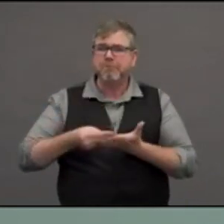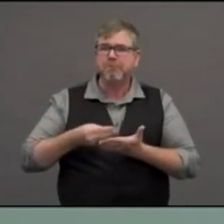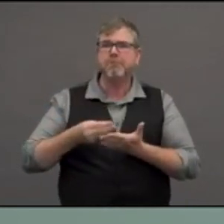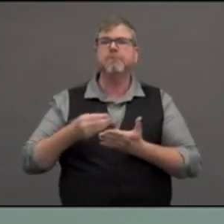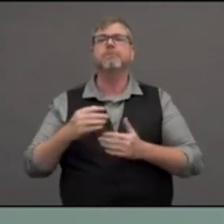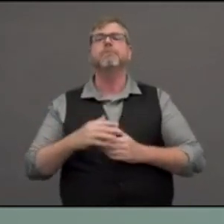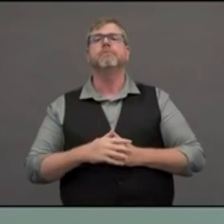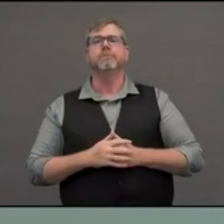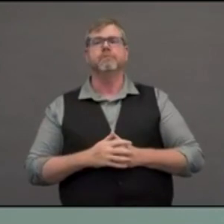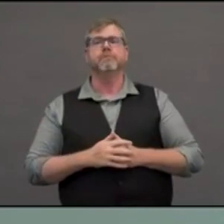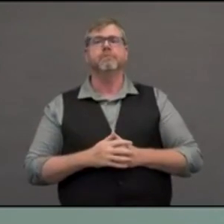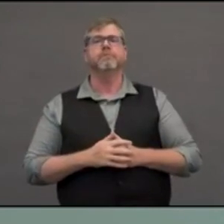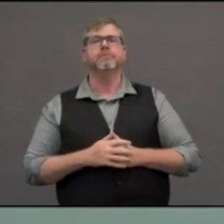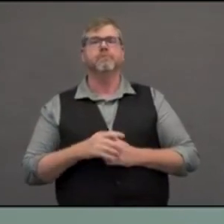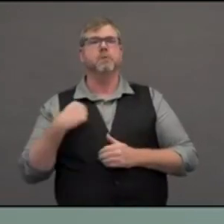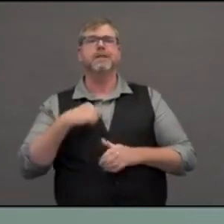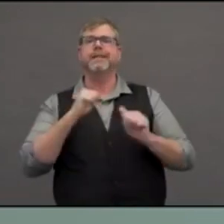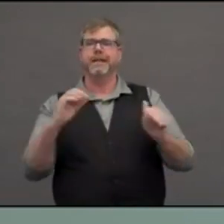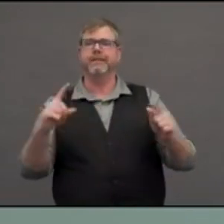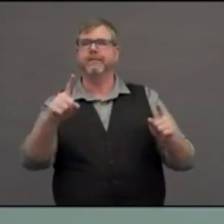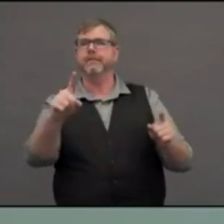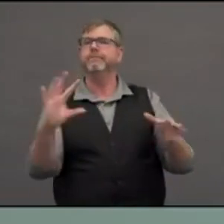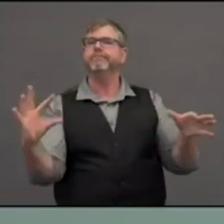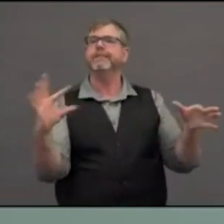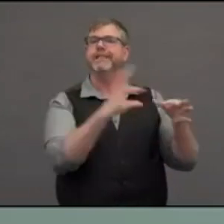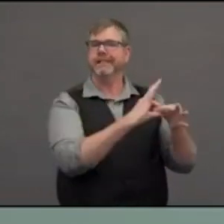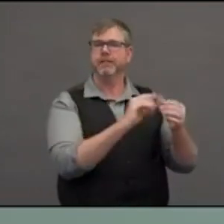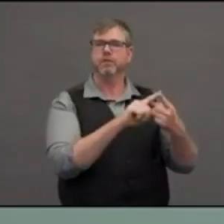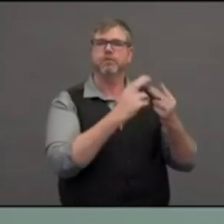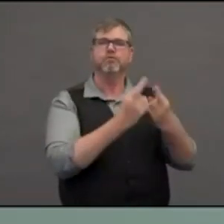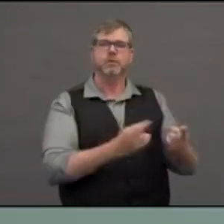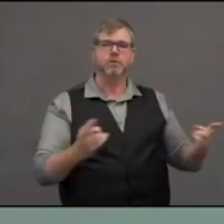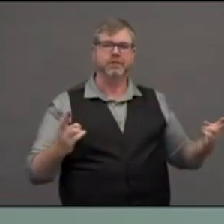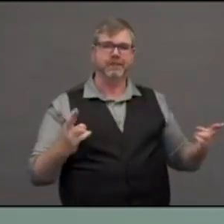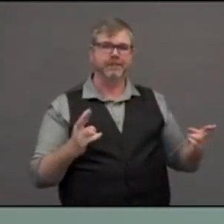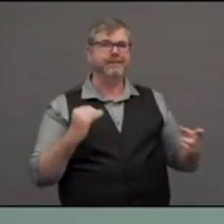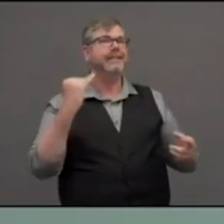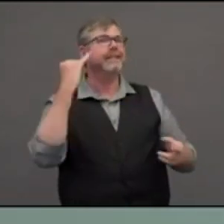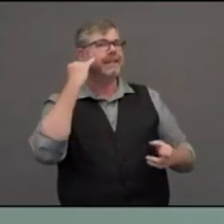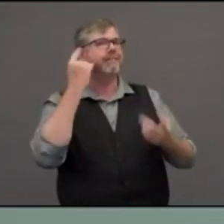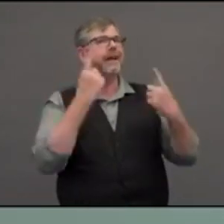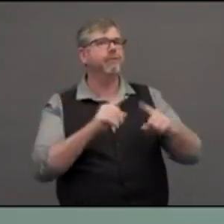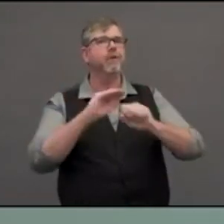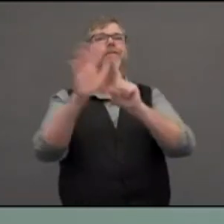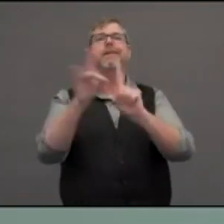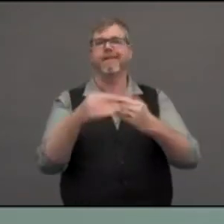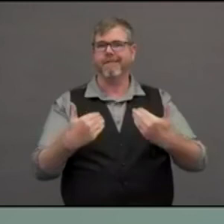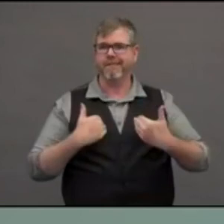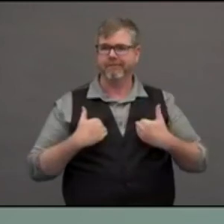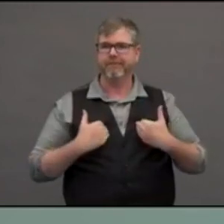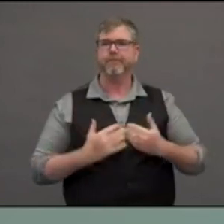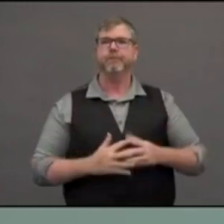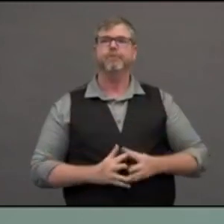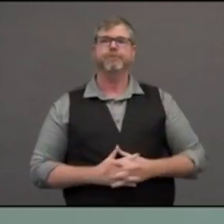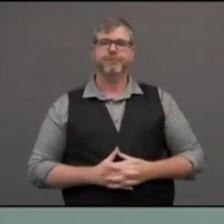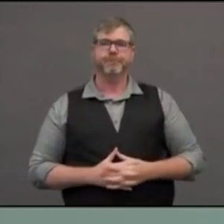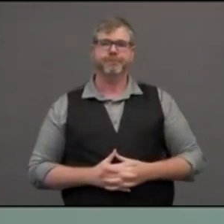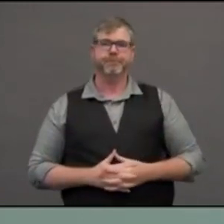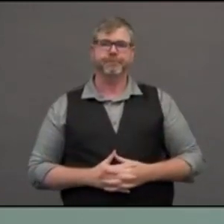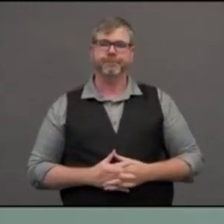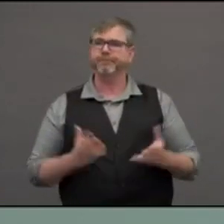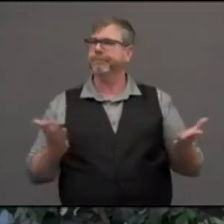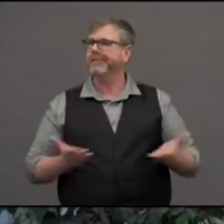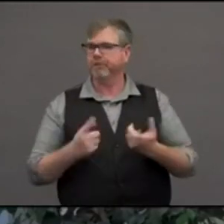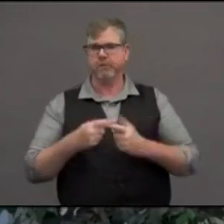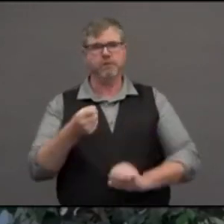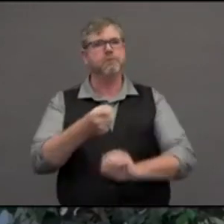you as well if you are a confirmed case of COVID. So we are here to support. Well, that's all the time